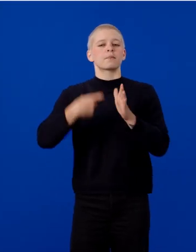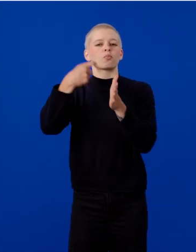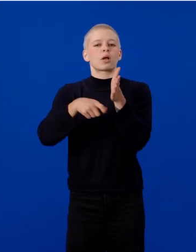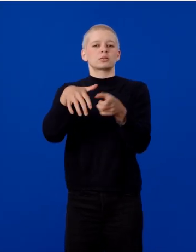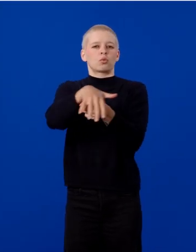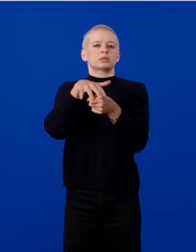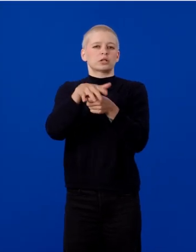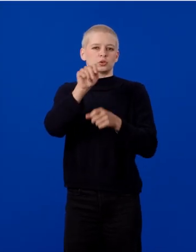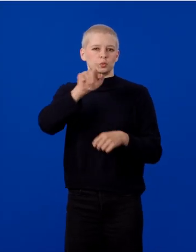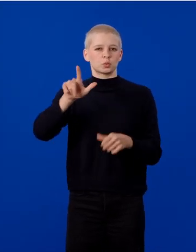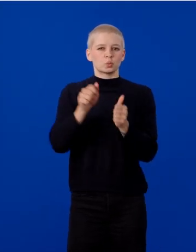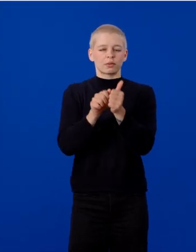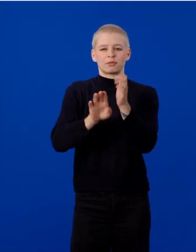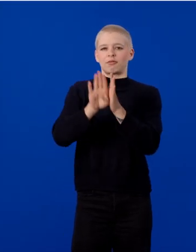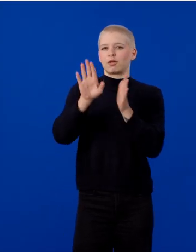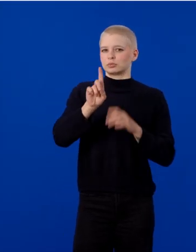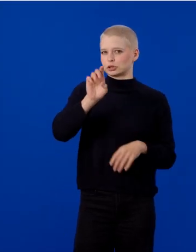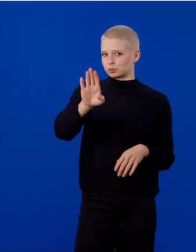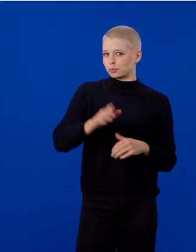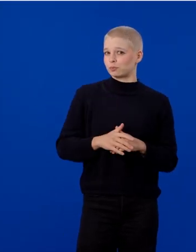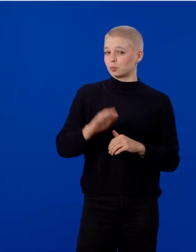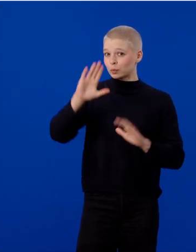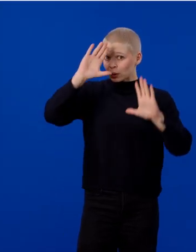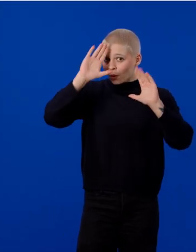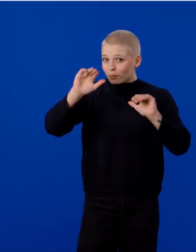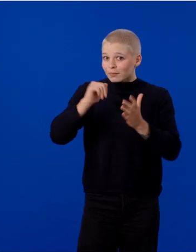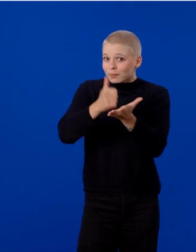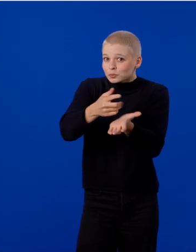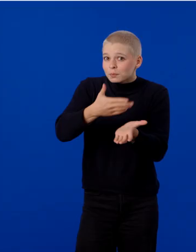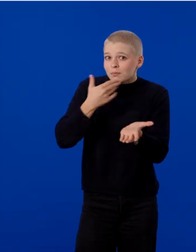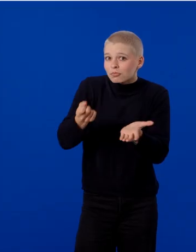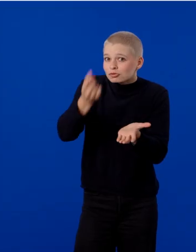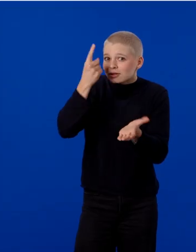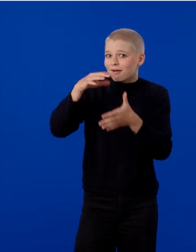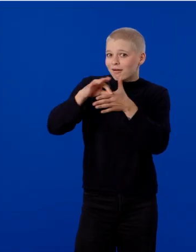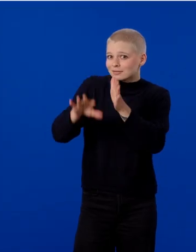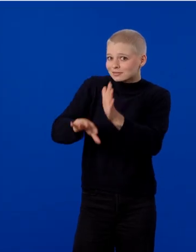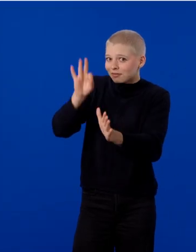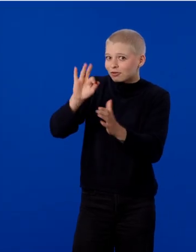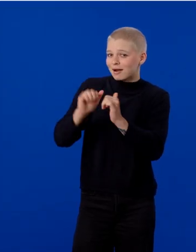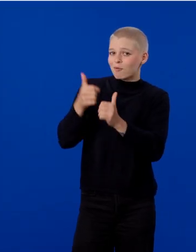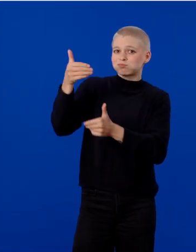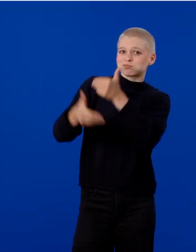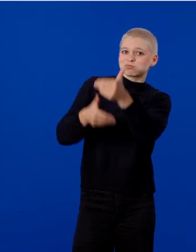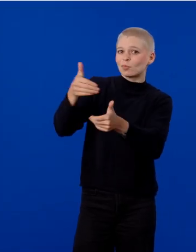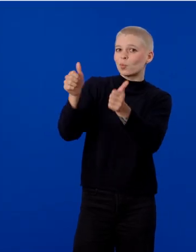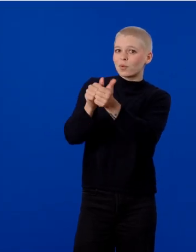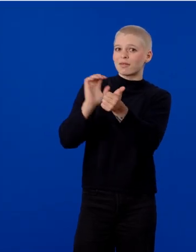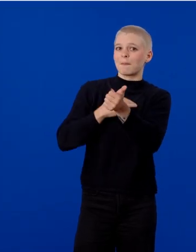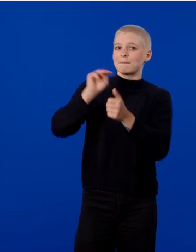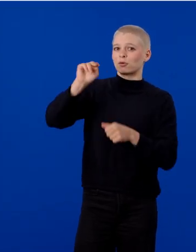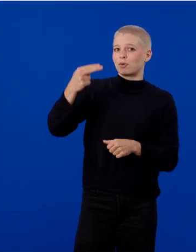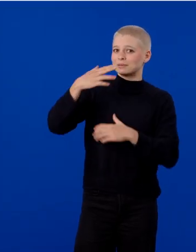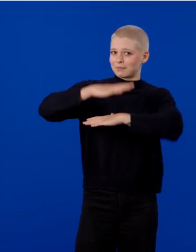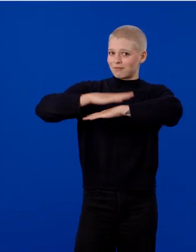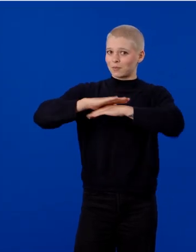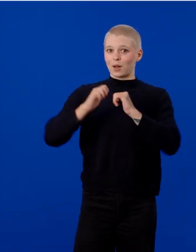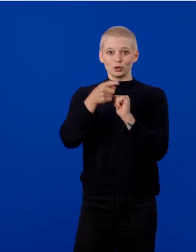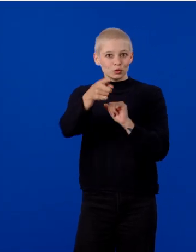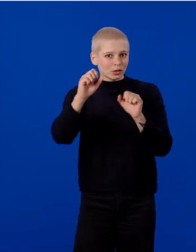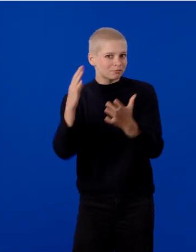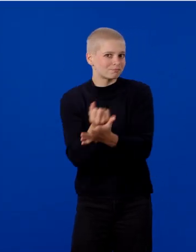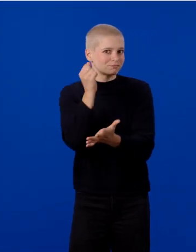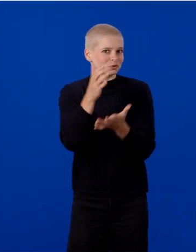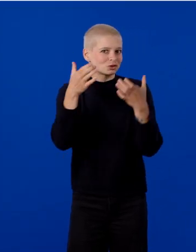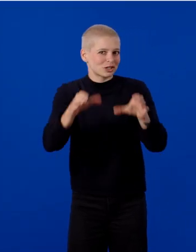dashboard. We hope this helps you better understand content discovery on the Meta Horizon platform and how you can maximize your chance